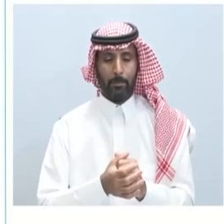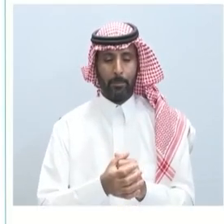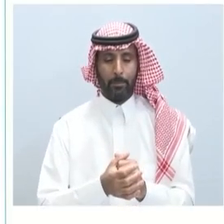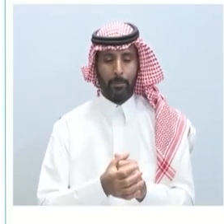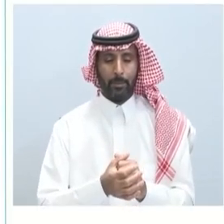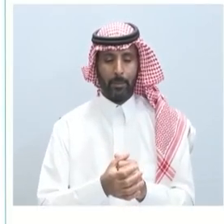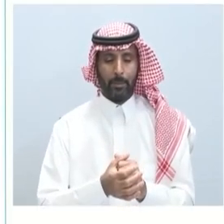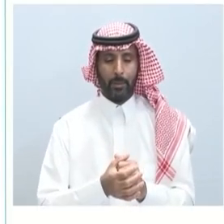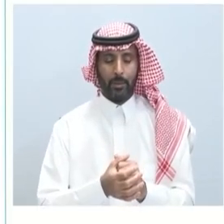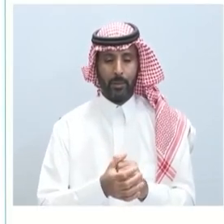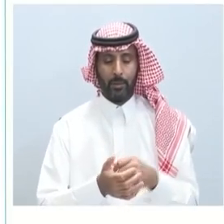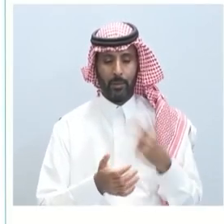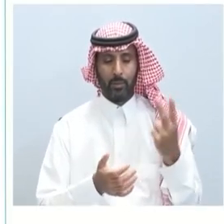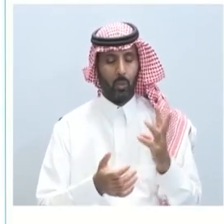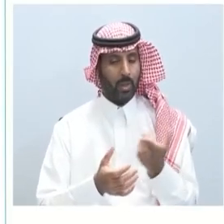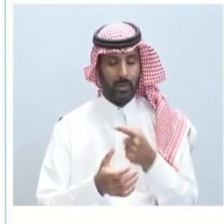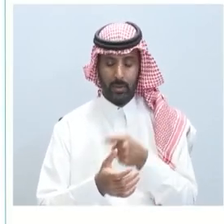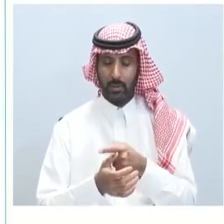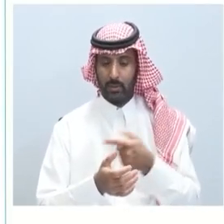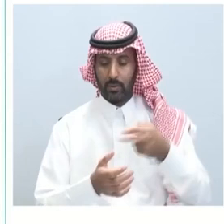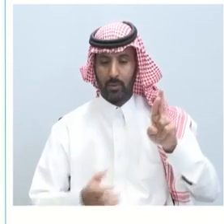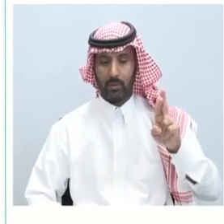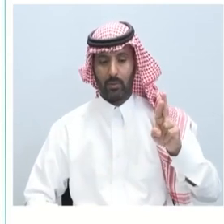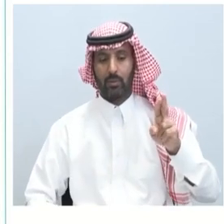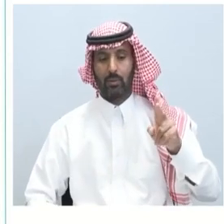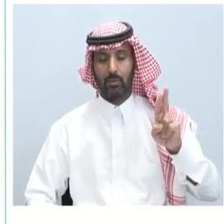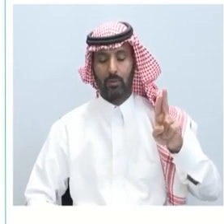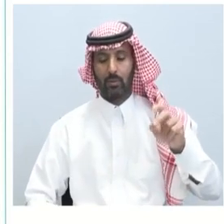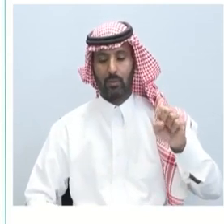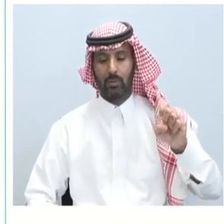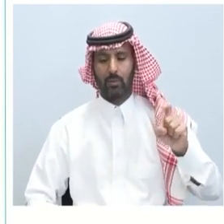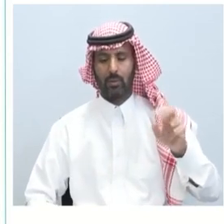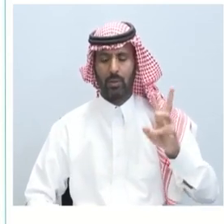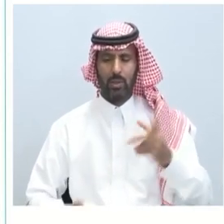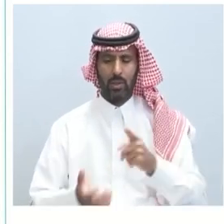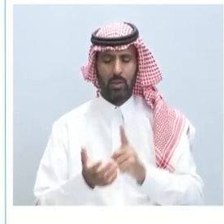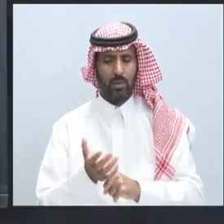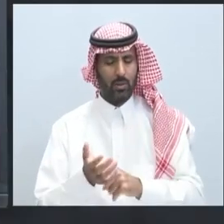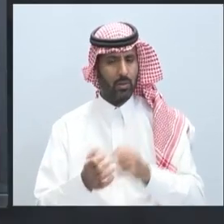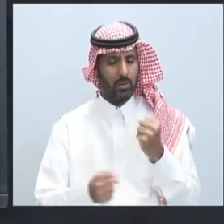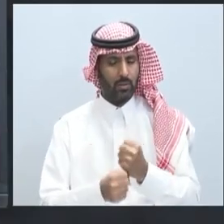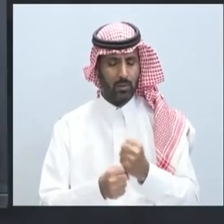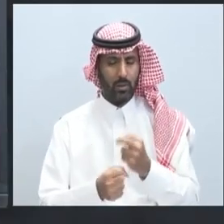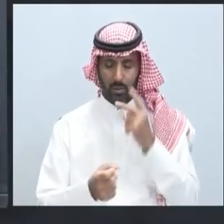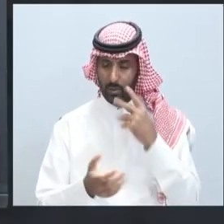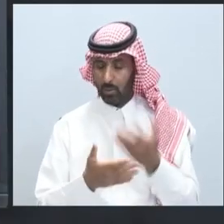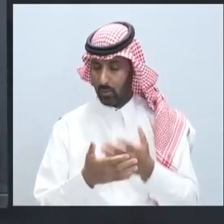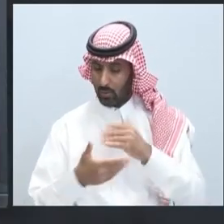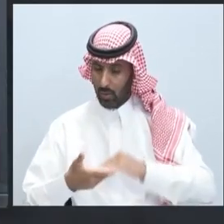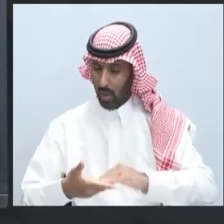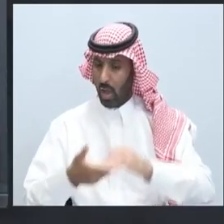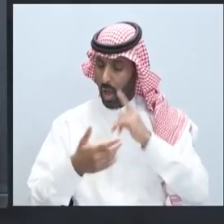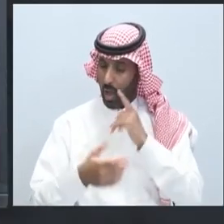brother's wedding? Number two, what does Russ decide to do? So at the end, what did Russ do? Did he help the old